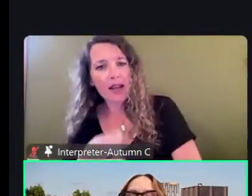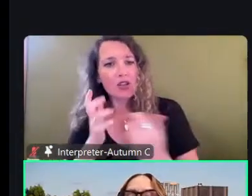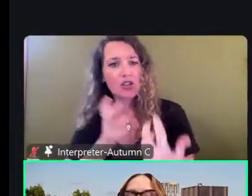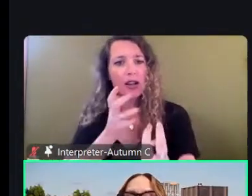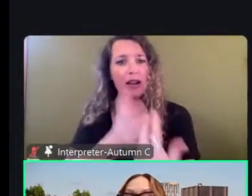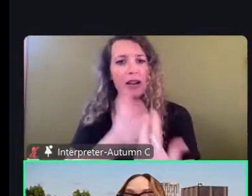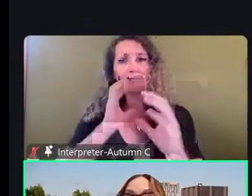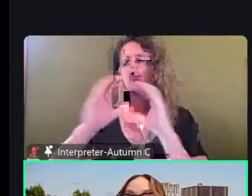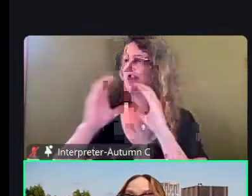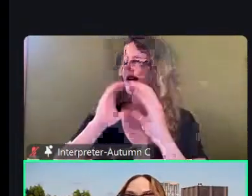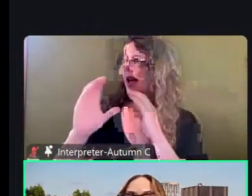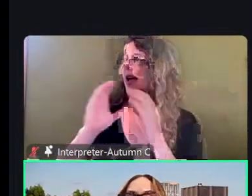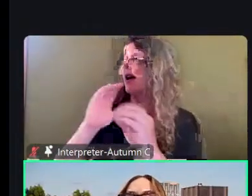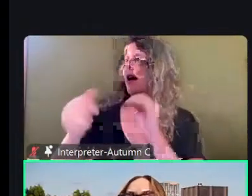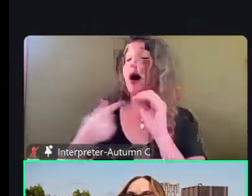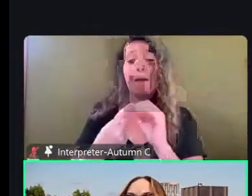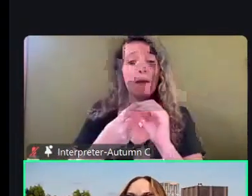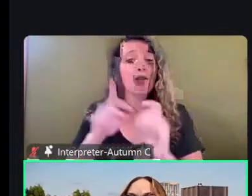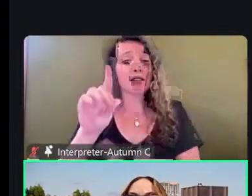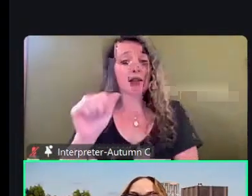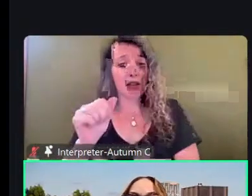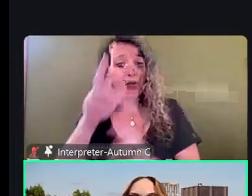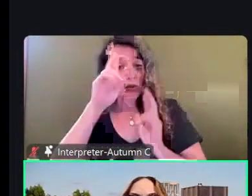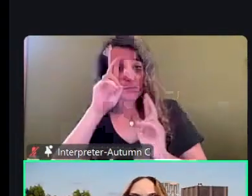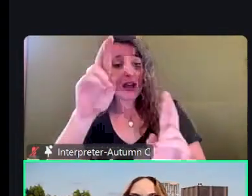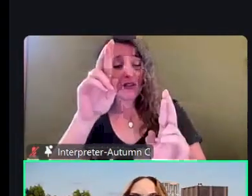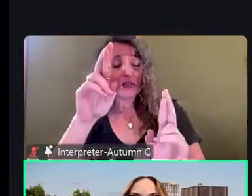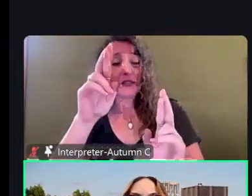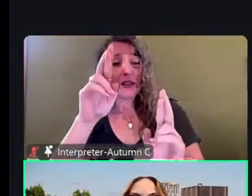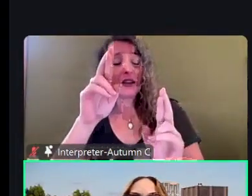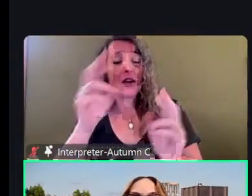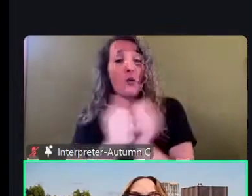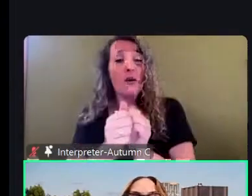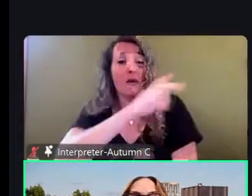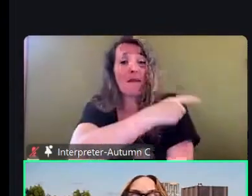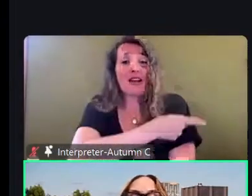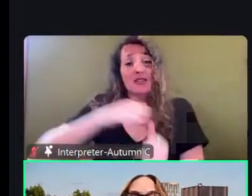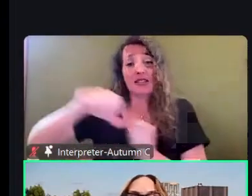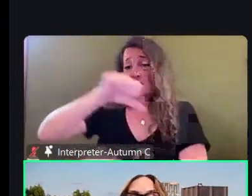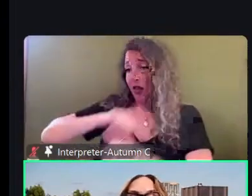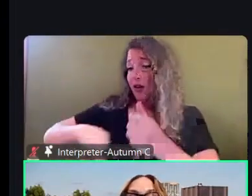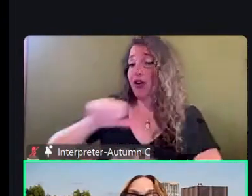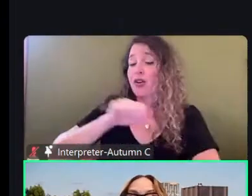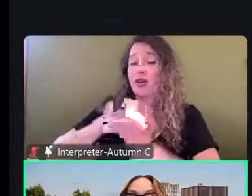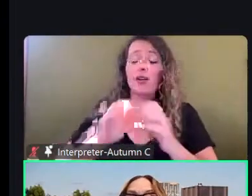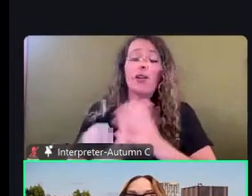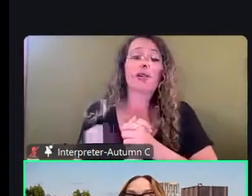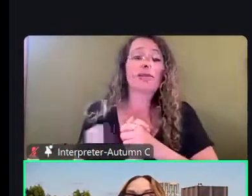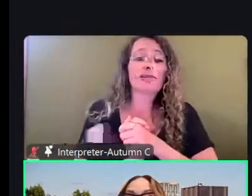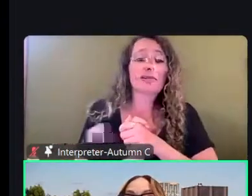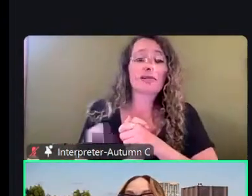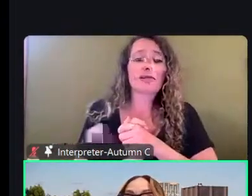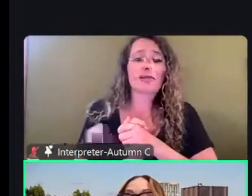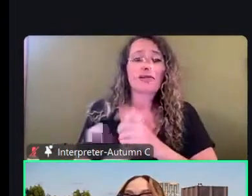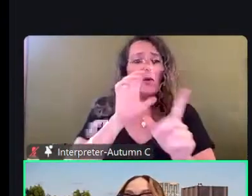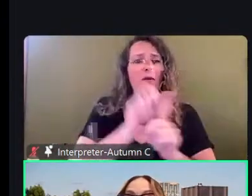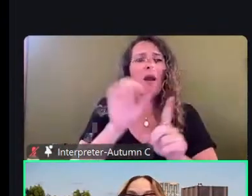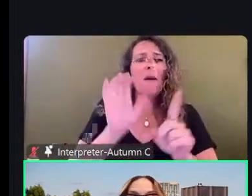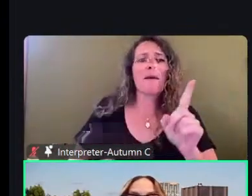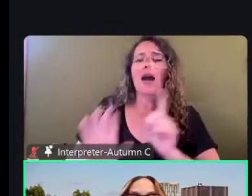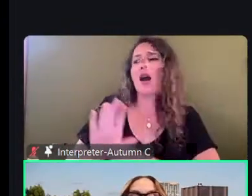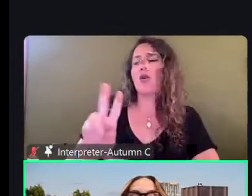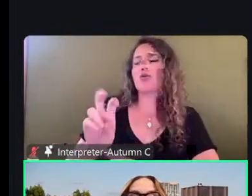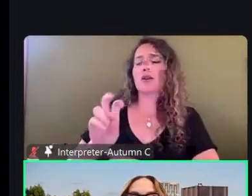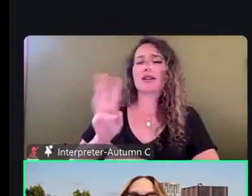about disability respectfully with their patients and each other. We've captured about 260 students in the pre-part